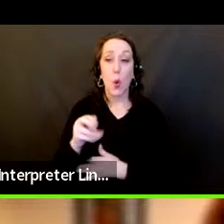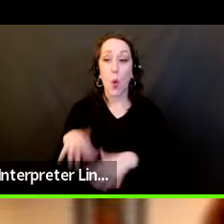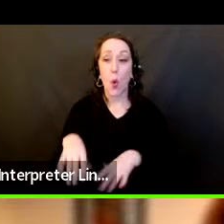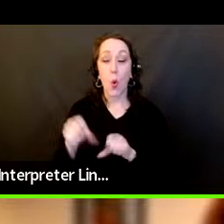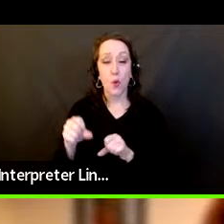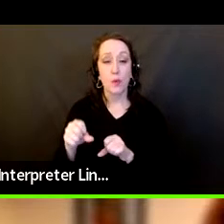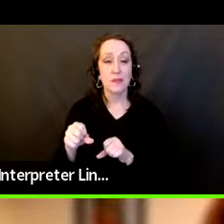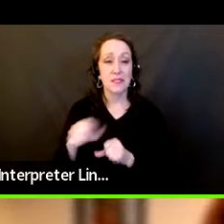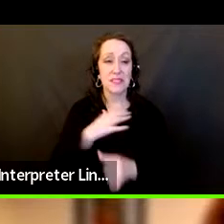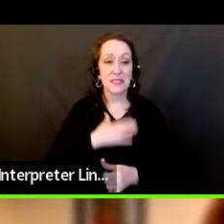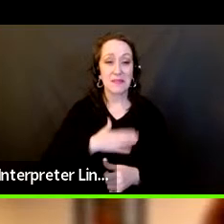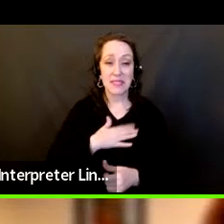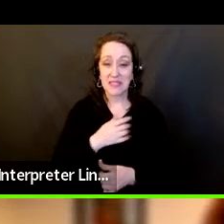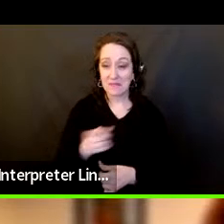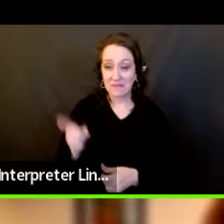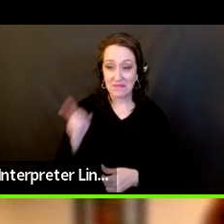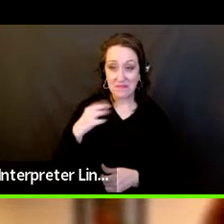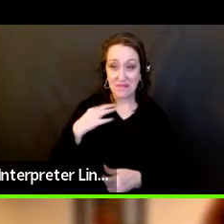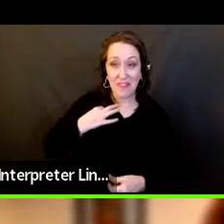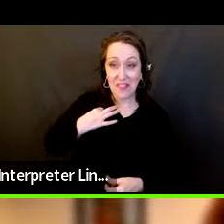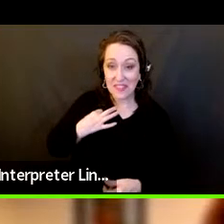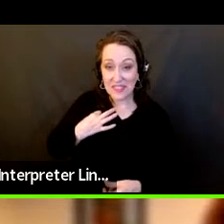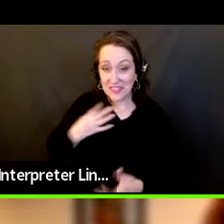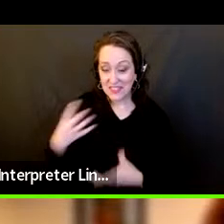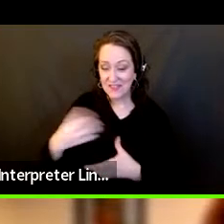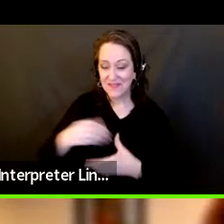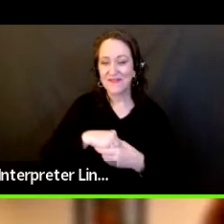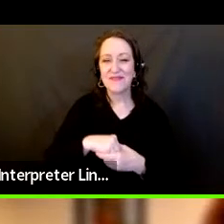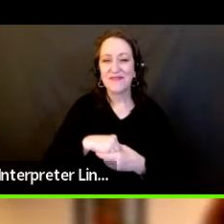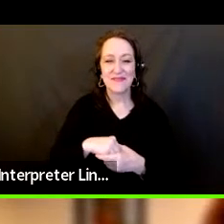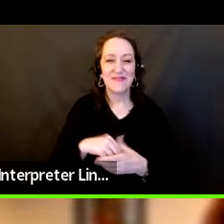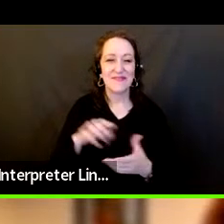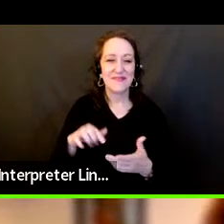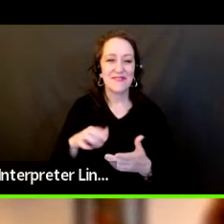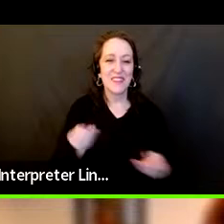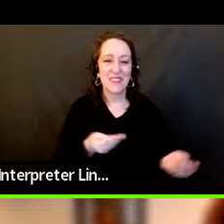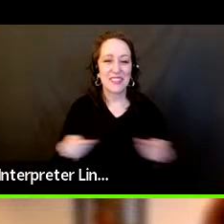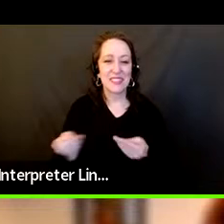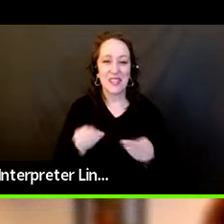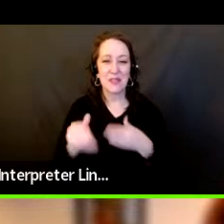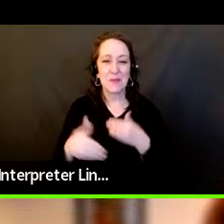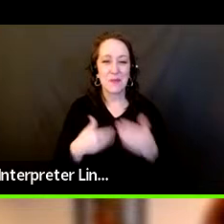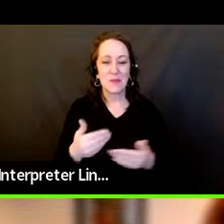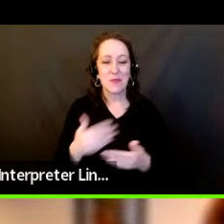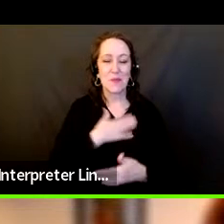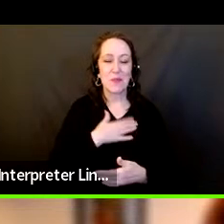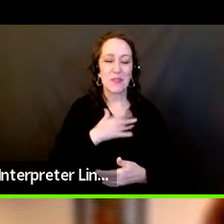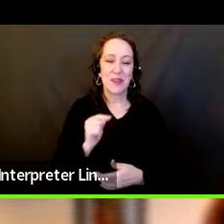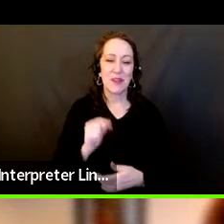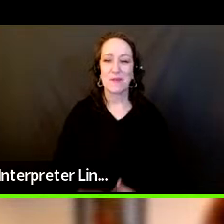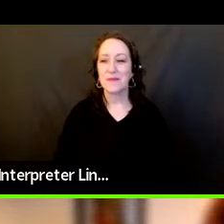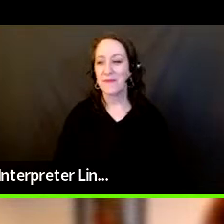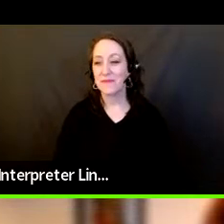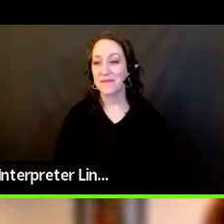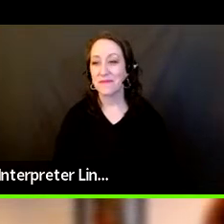please have one of you all volunteer and be part of the facilitation process, we would greatly appreciate